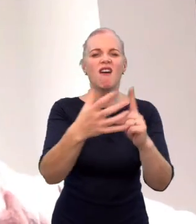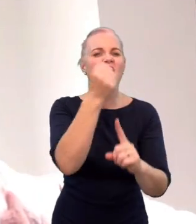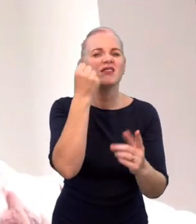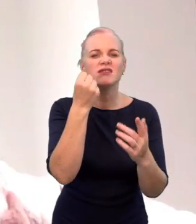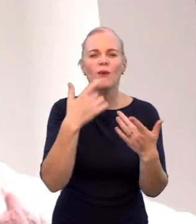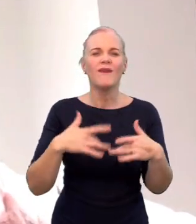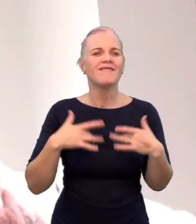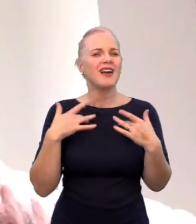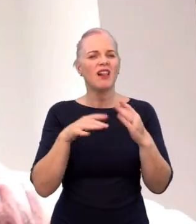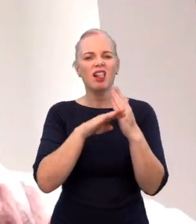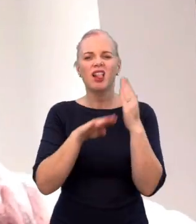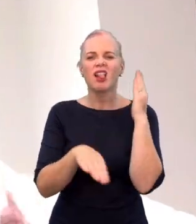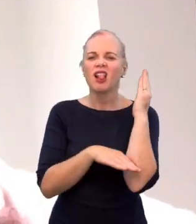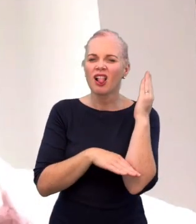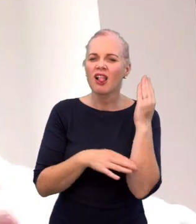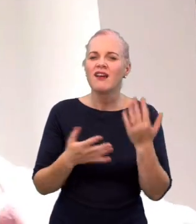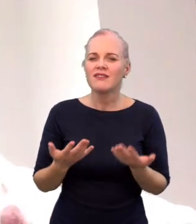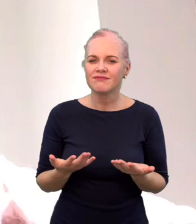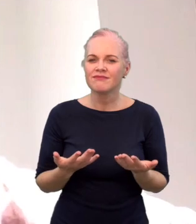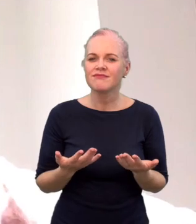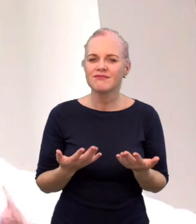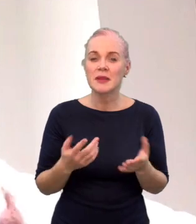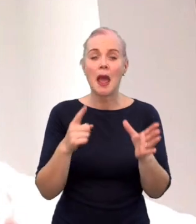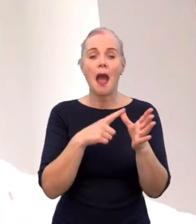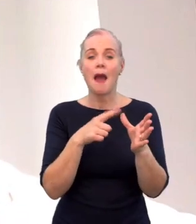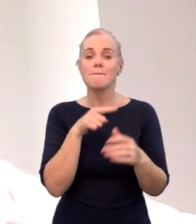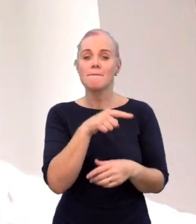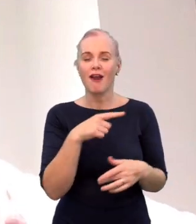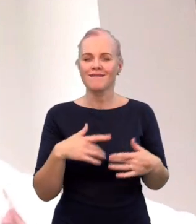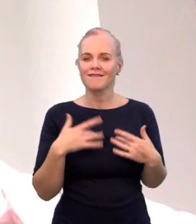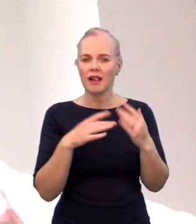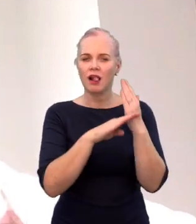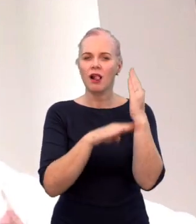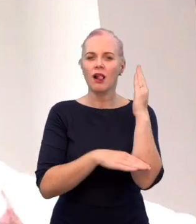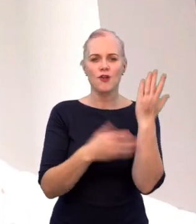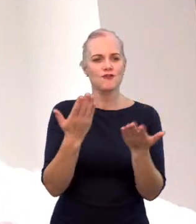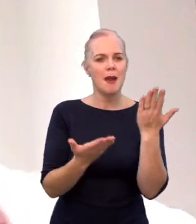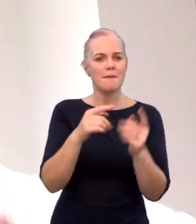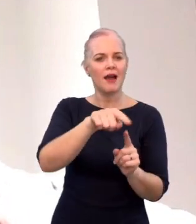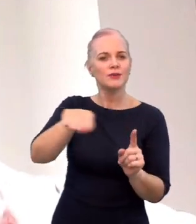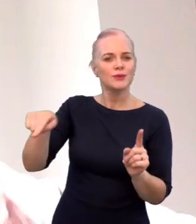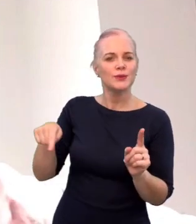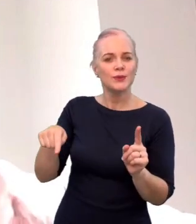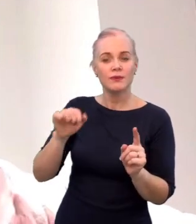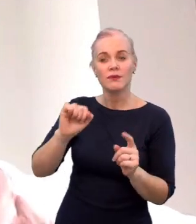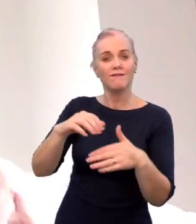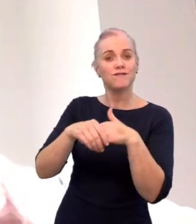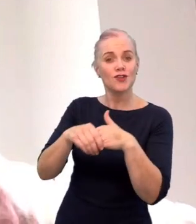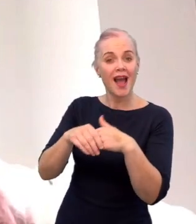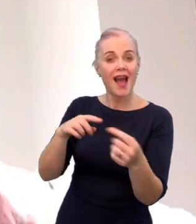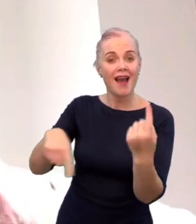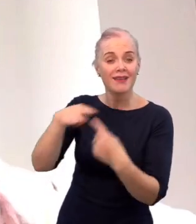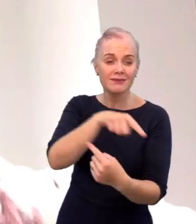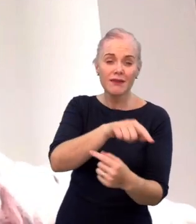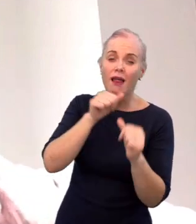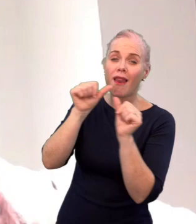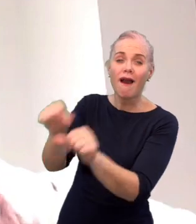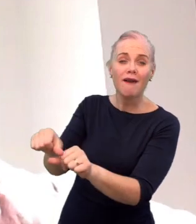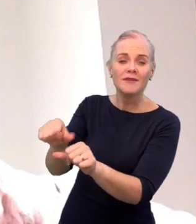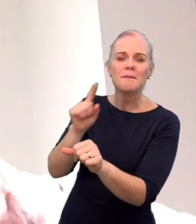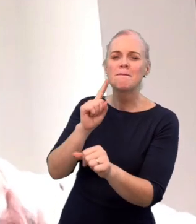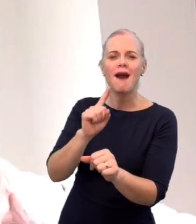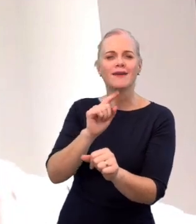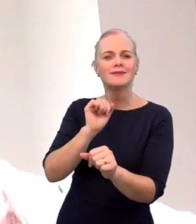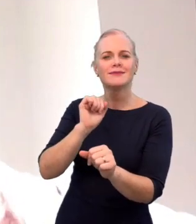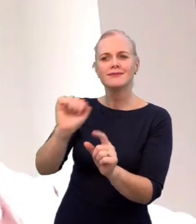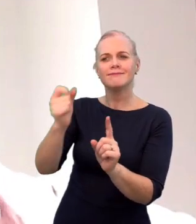can't come true, somebody who feels like an underdog. Like I think Amber does feel like an underdog compared to everybody else. You know, even her friends, like she loves them,